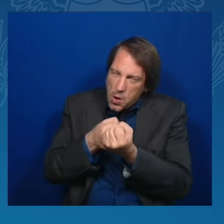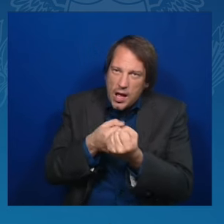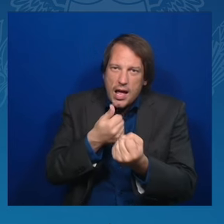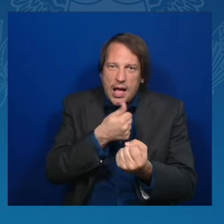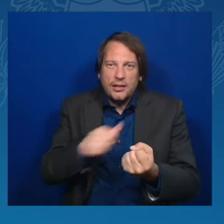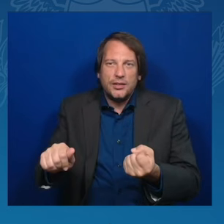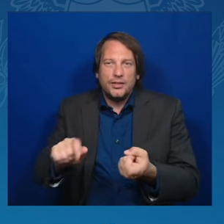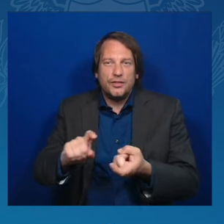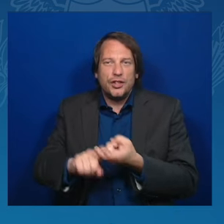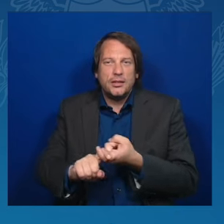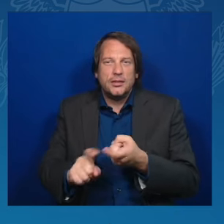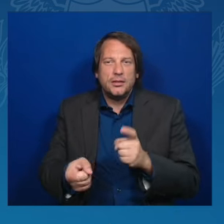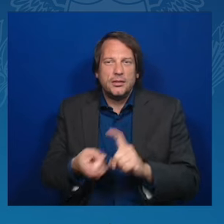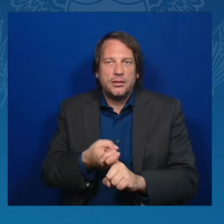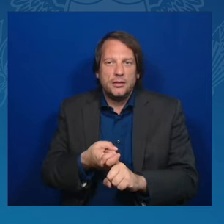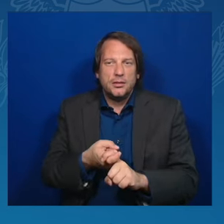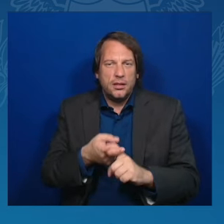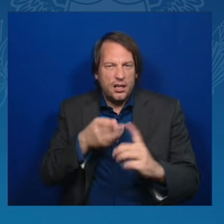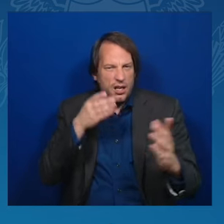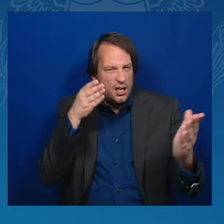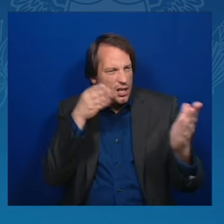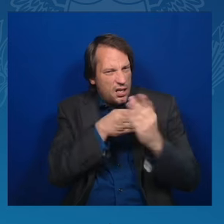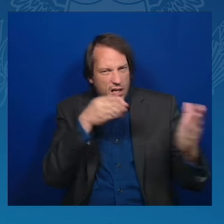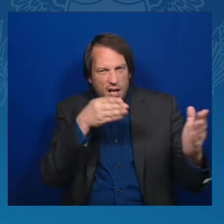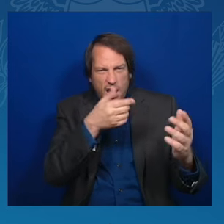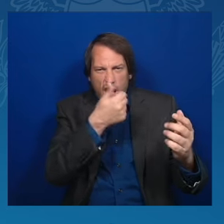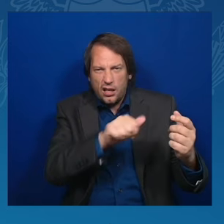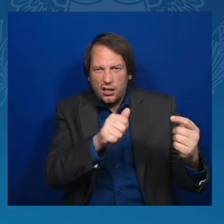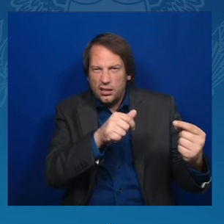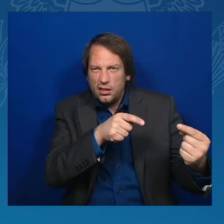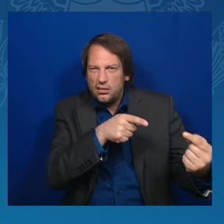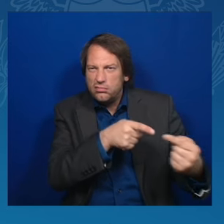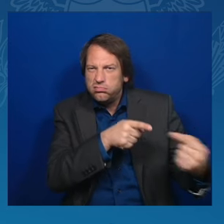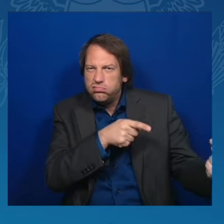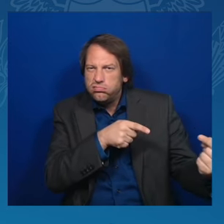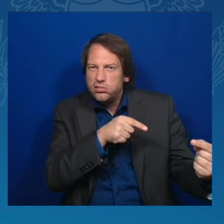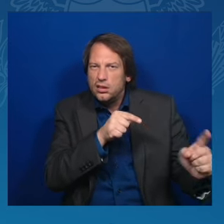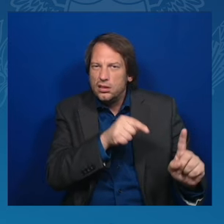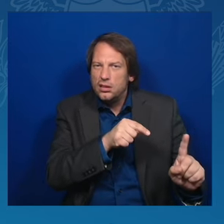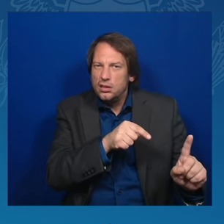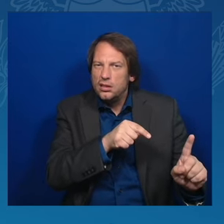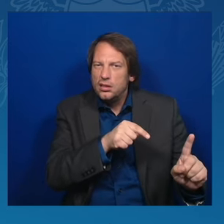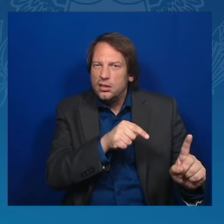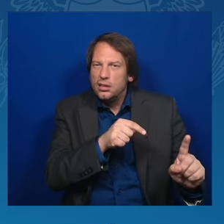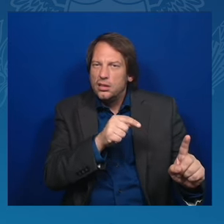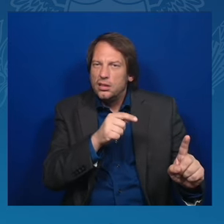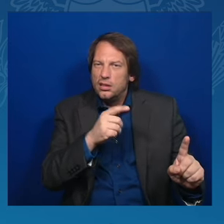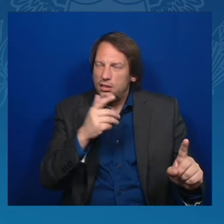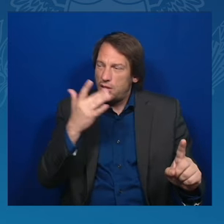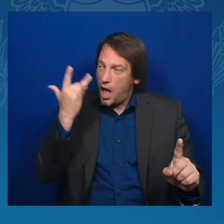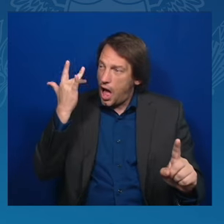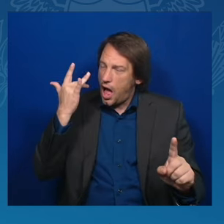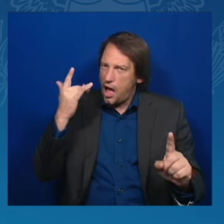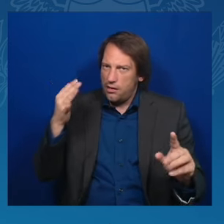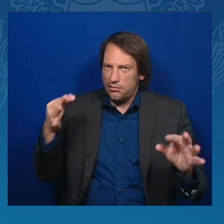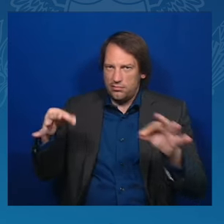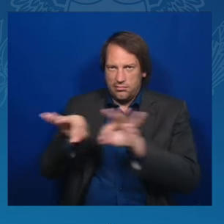assume the survival and success of liberty.